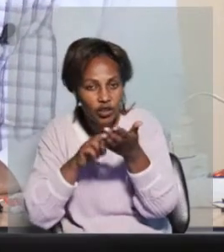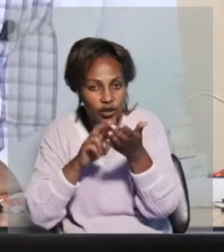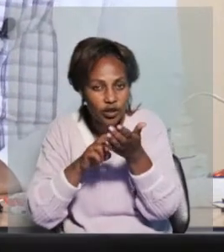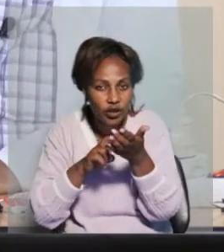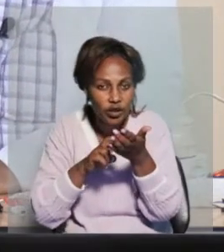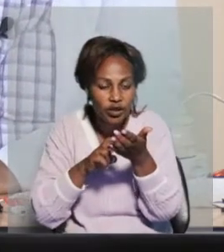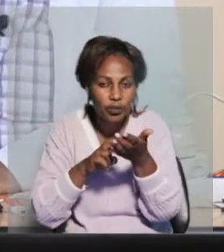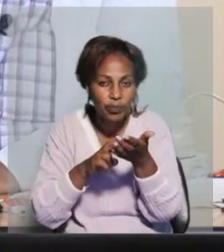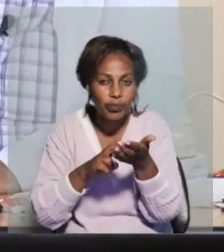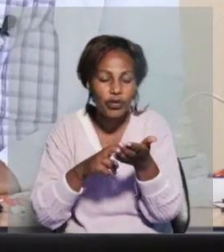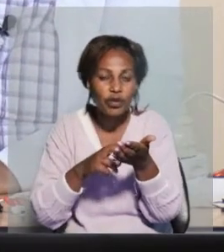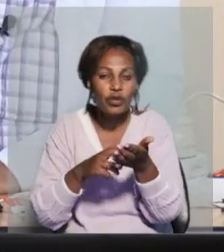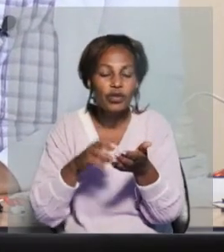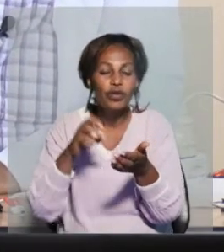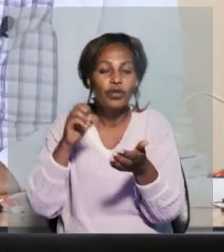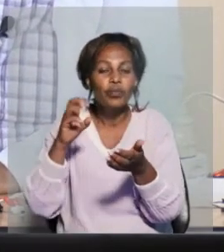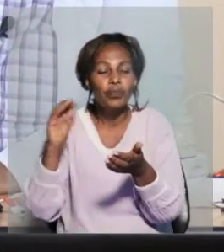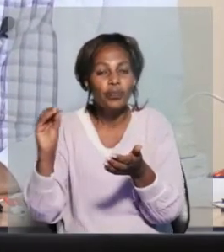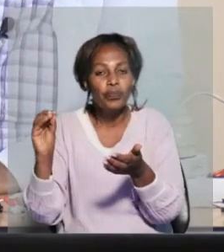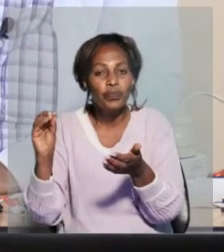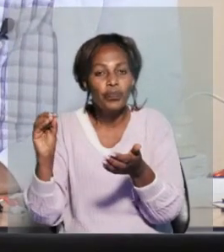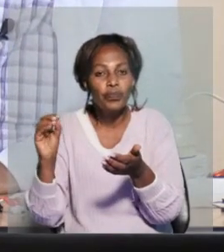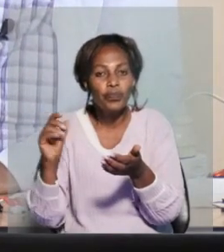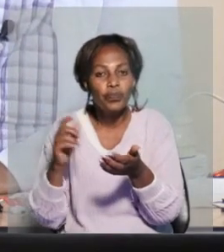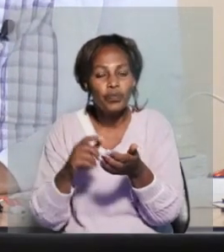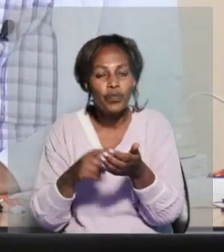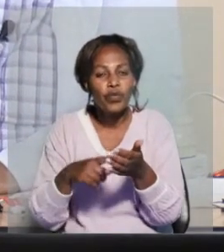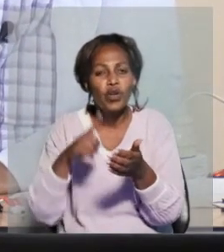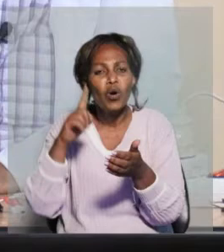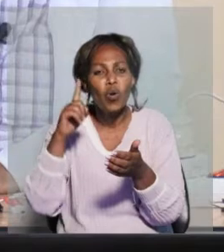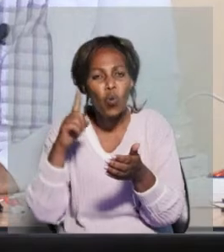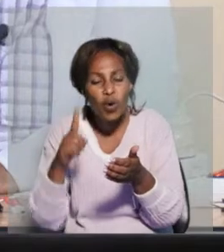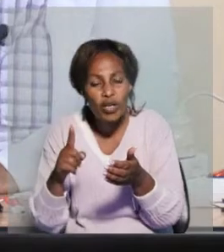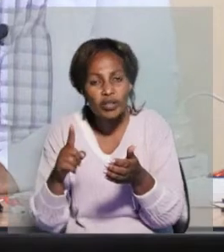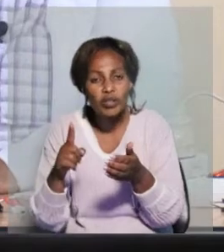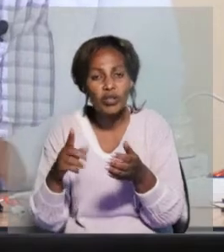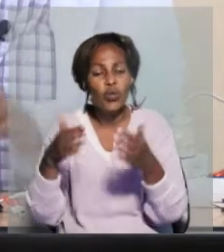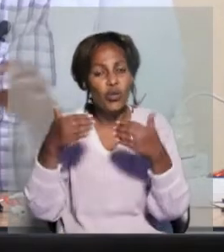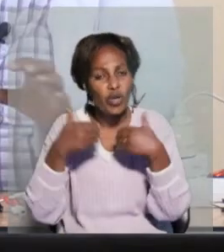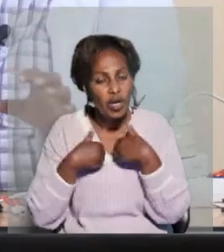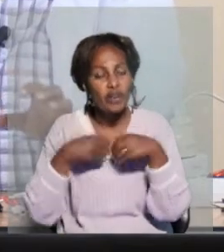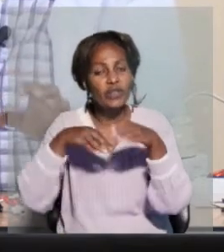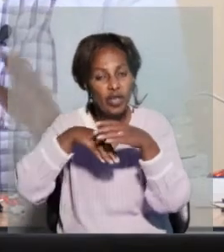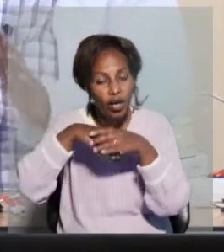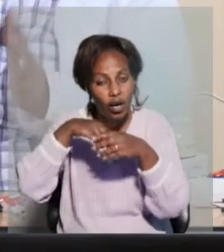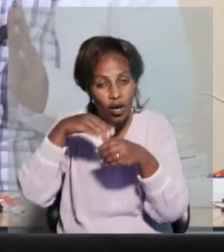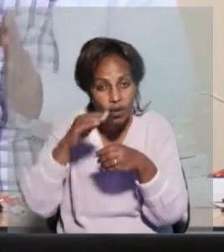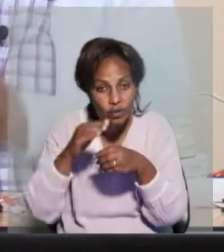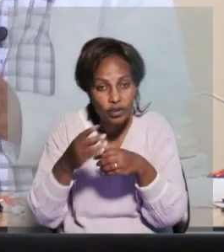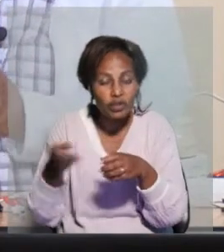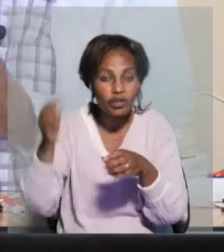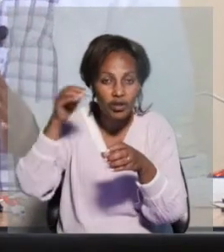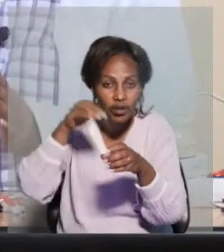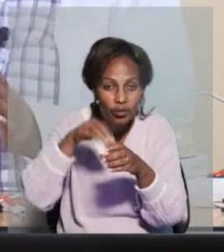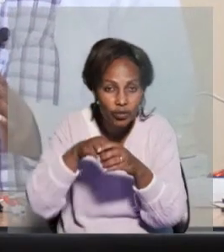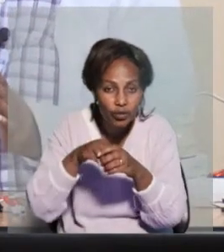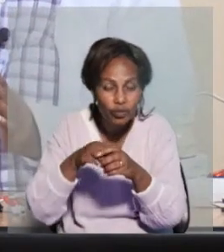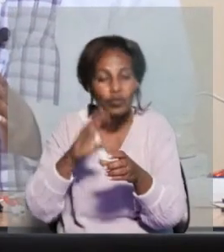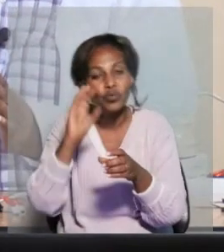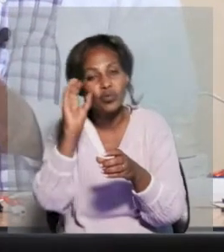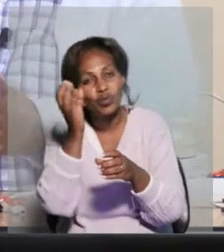Yeah. So, once we have the output and the input for each